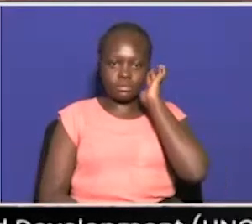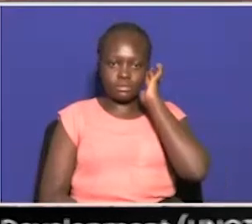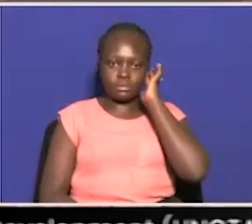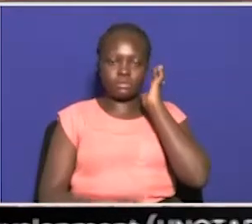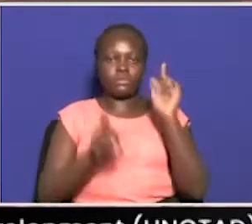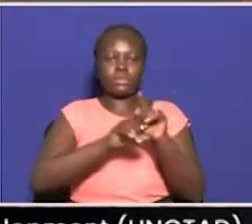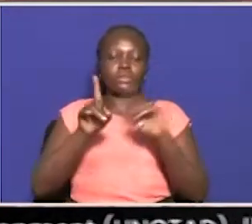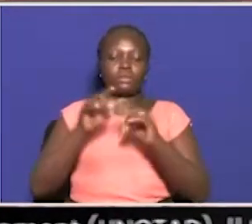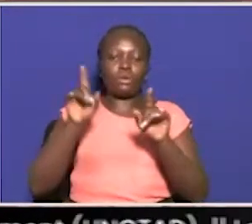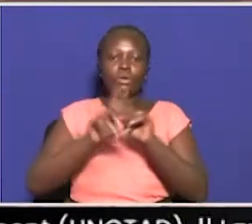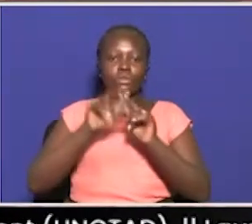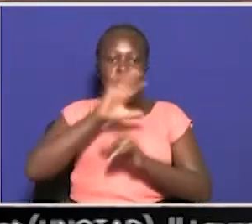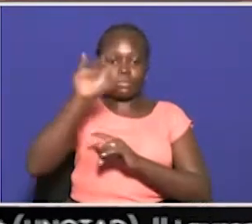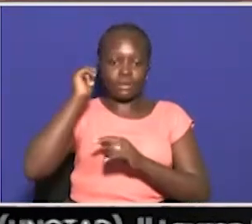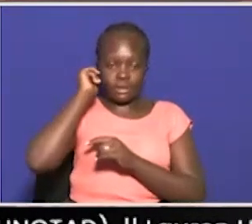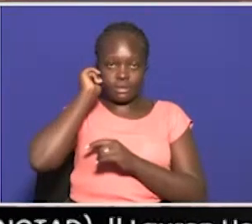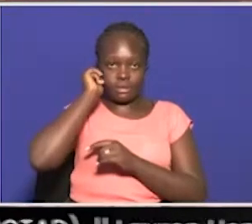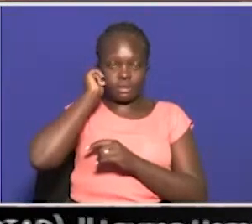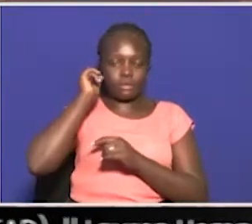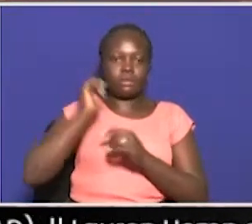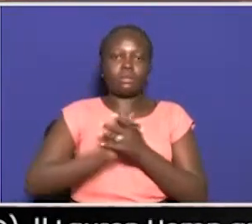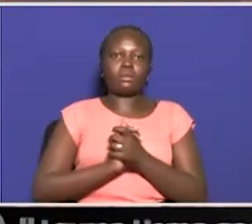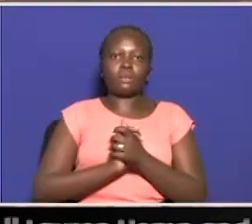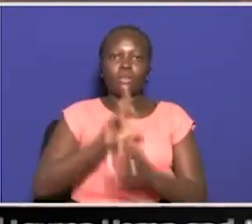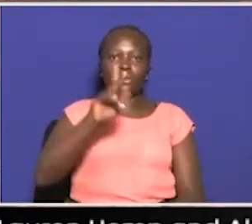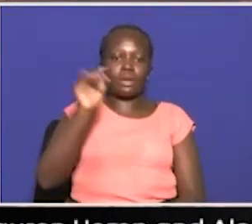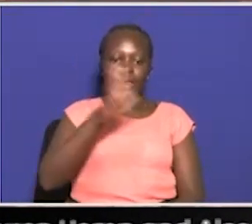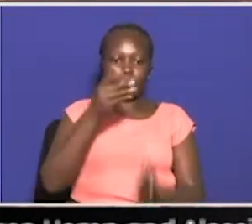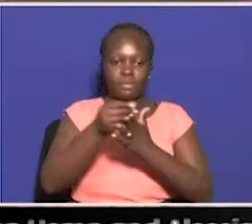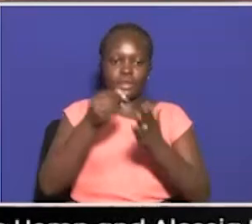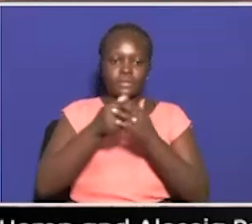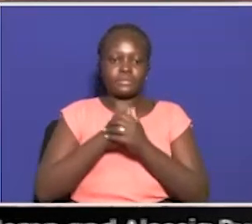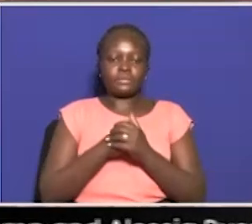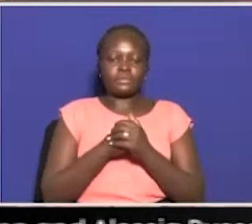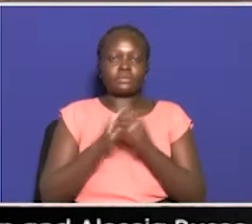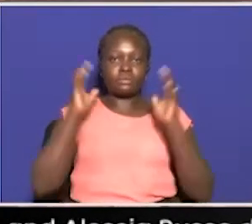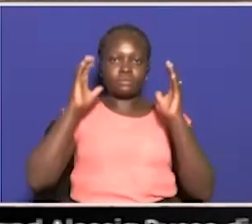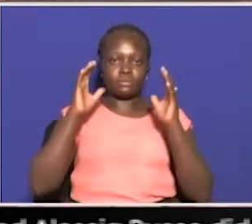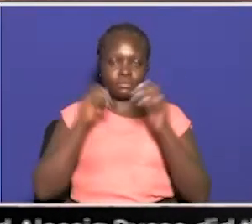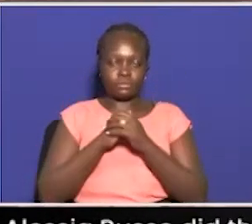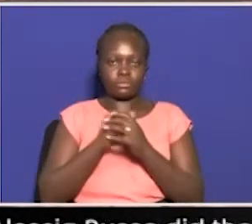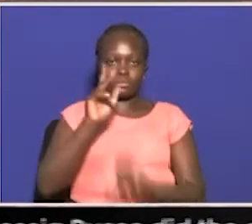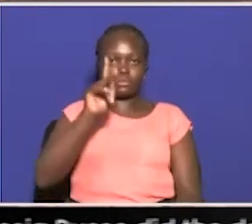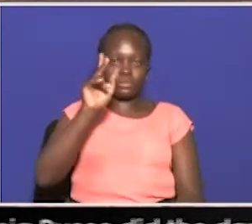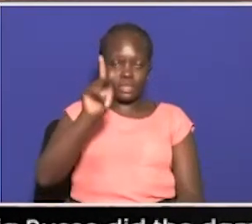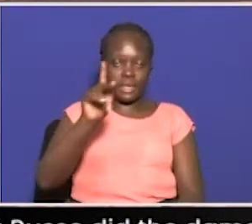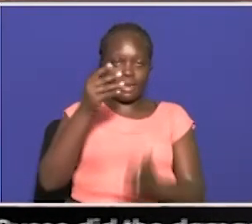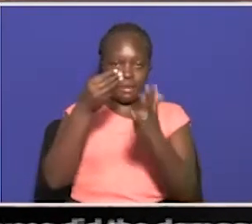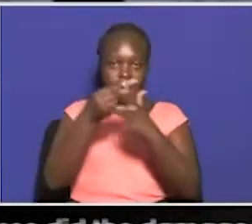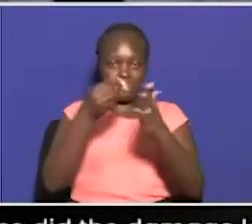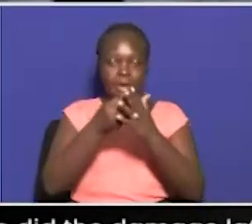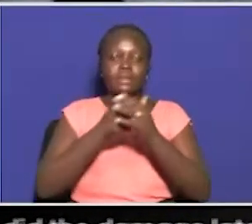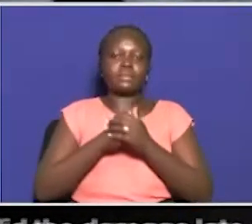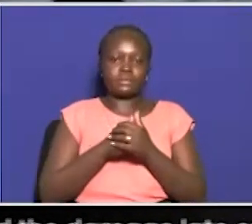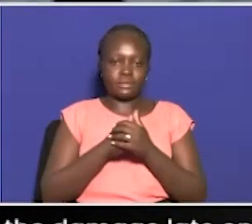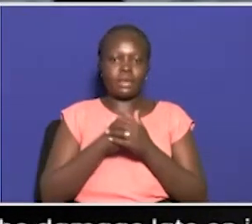And still across our borders, the UK sterling pound has seen, I beg your pardon, the UK sterling pound